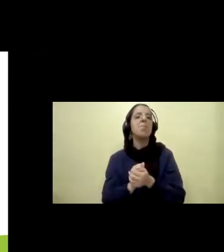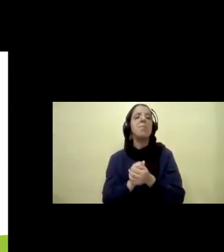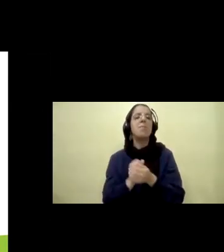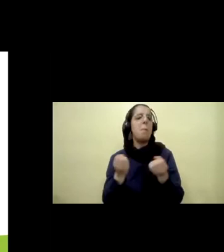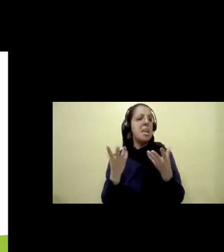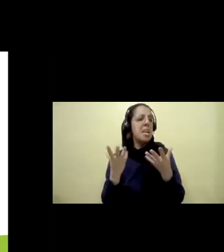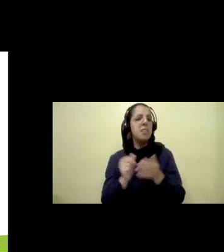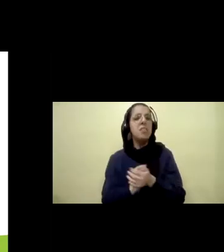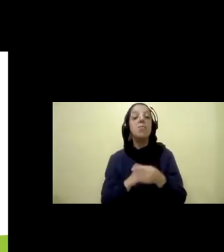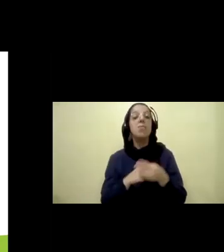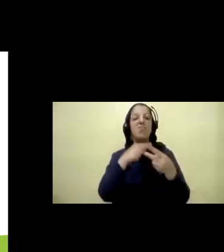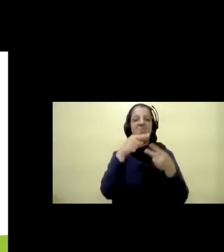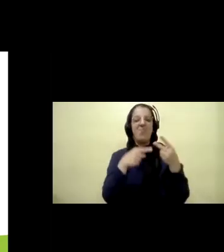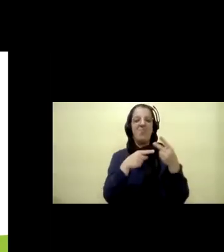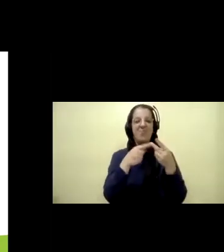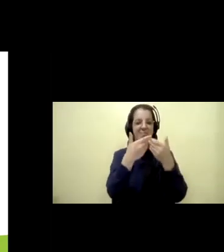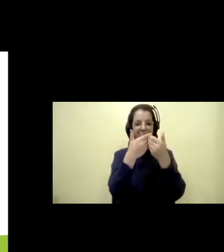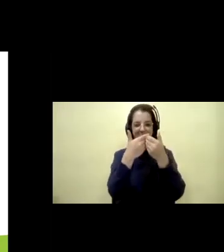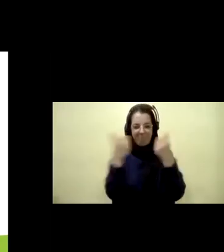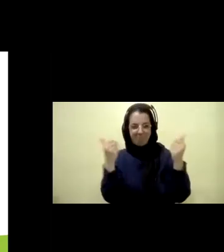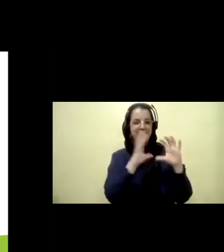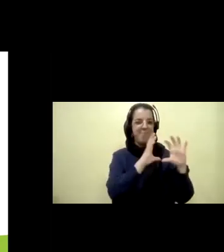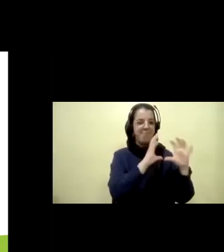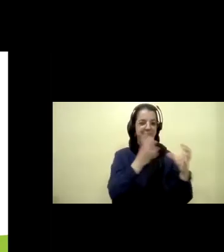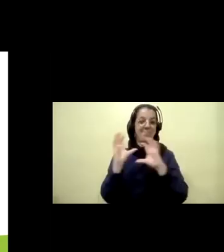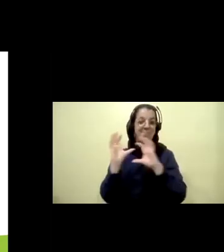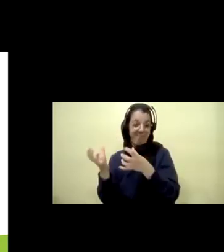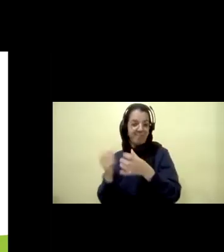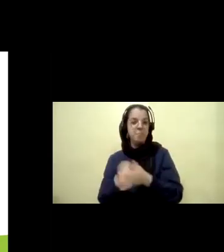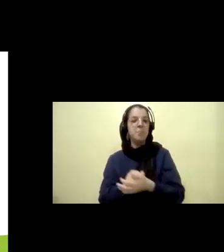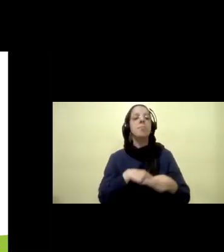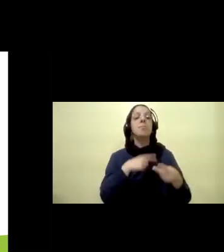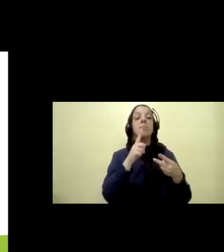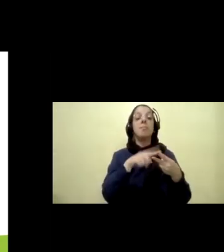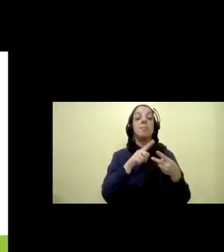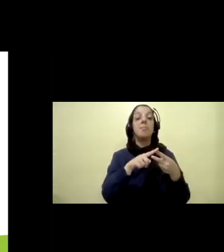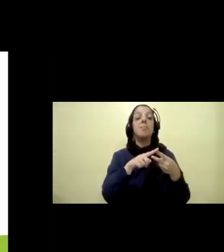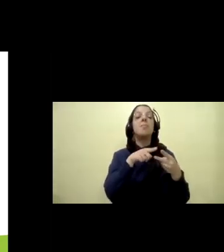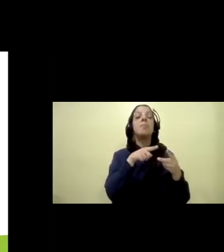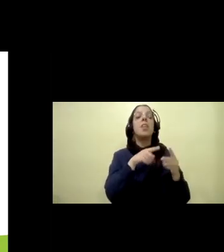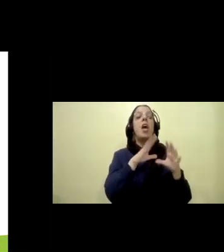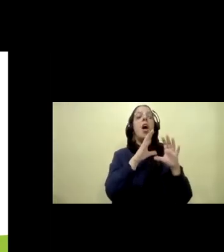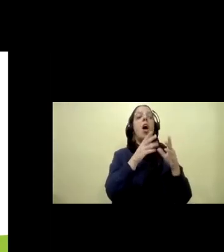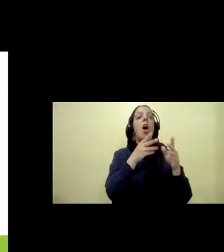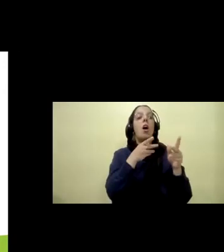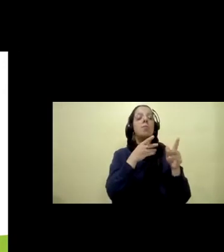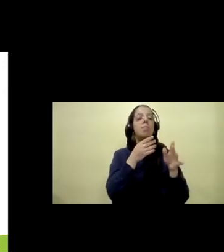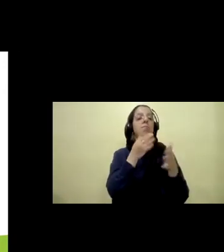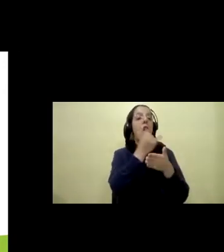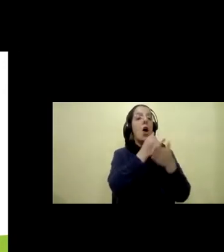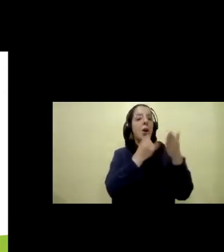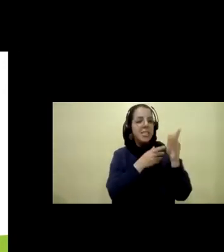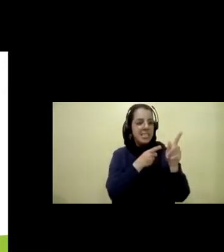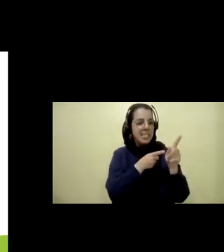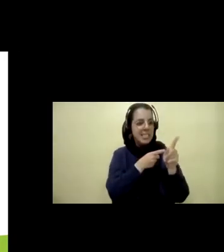has two distinct funding categories. One is called arts discipline funding, and that's your